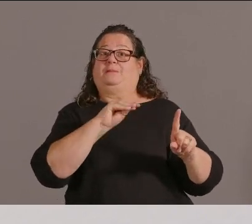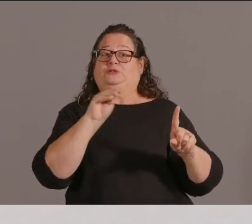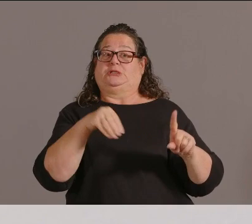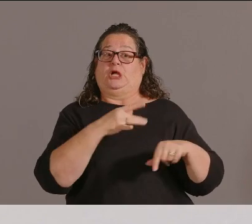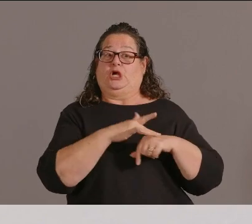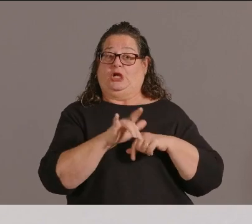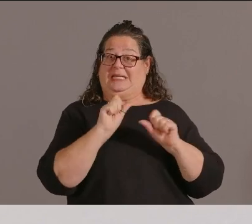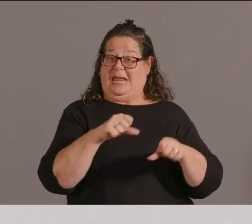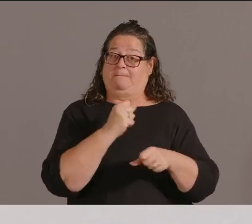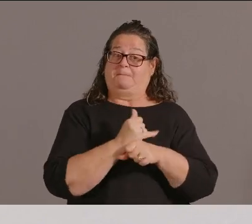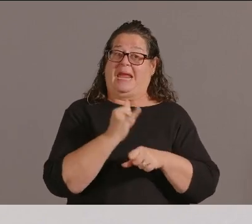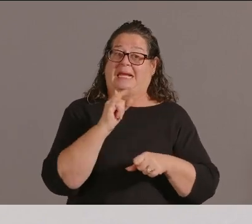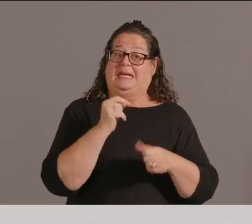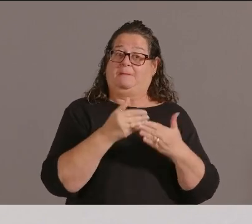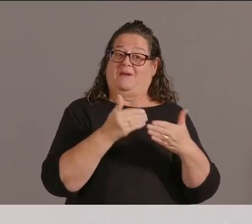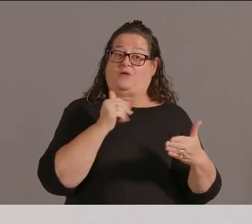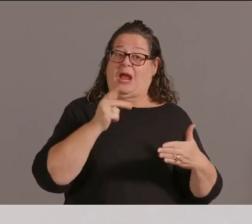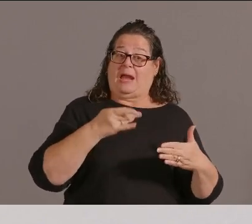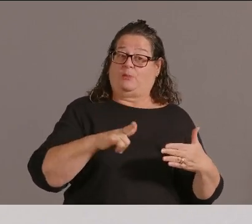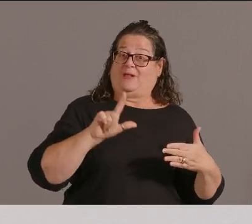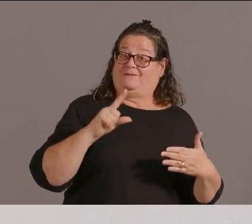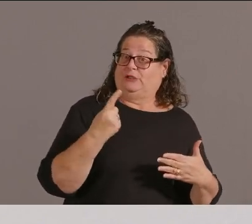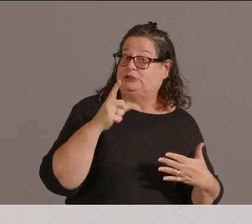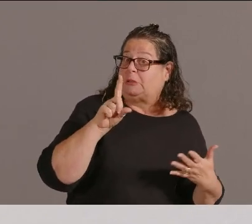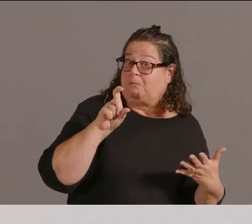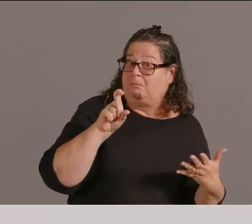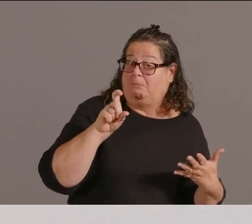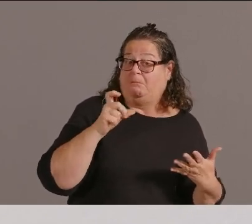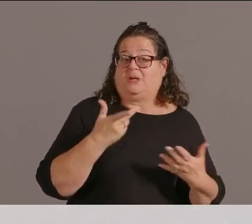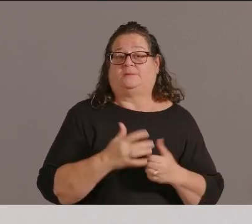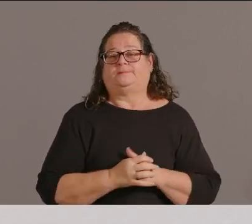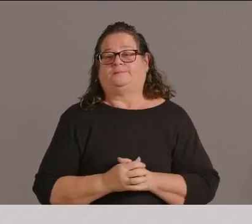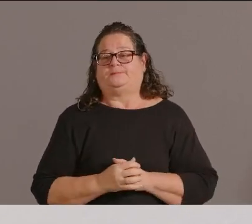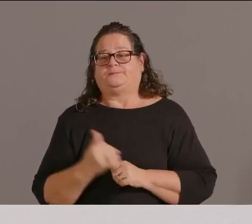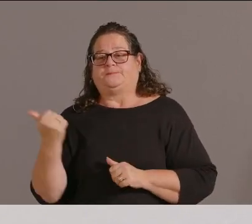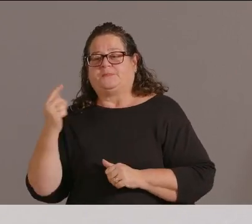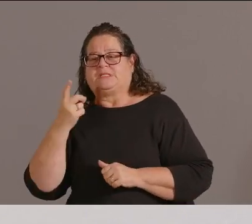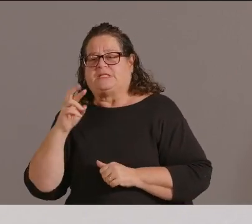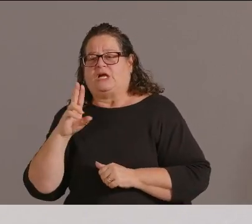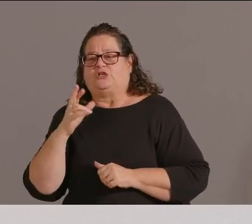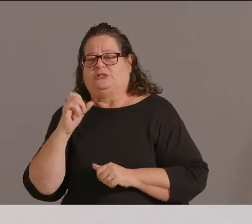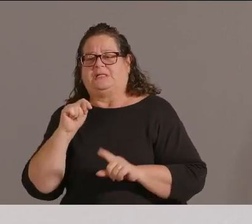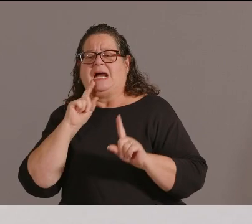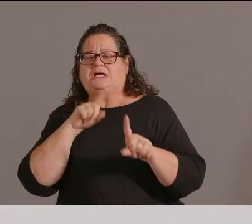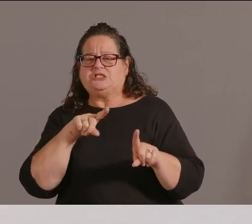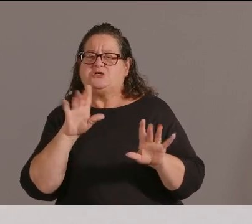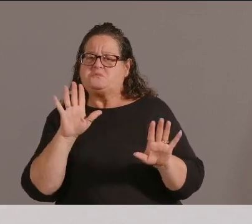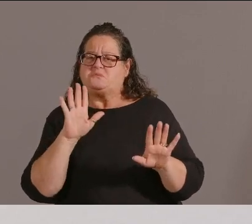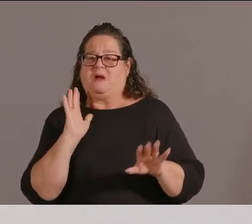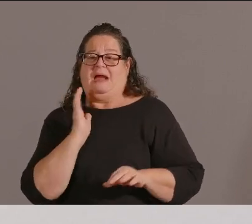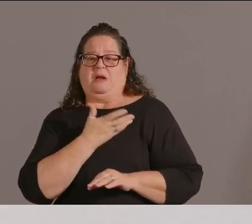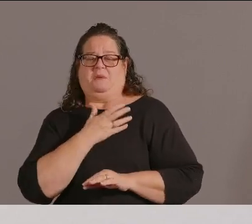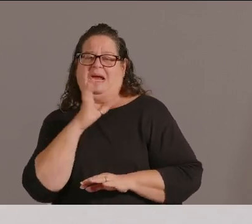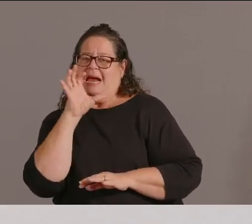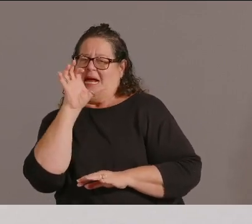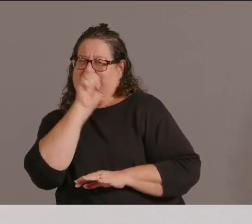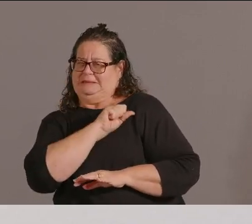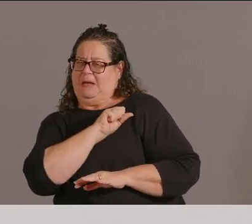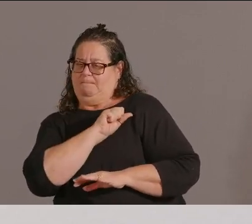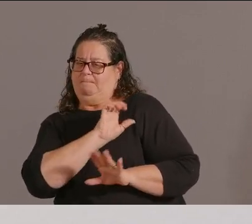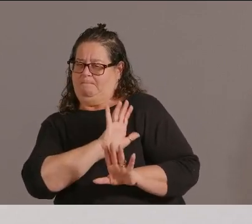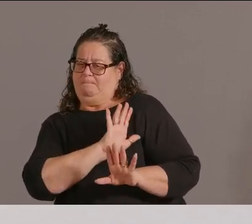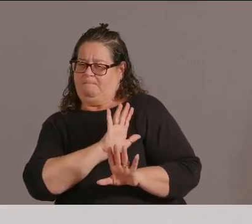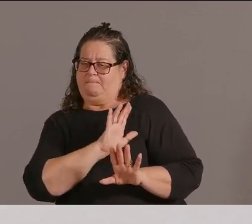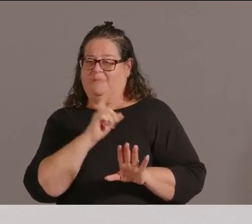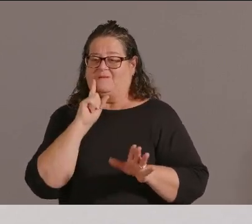before April 1st? Yeah, so that's our estimation using like if we had 125,000